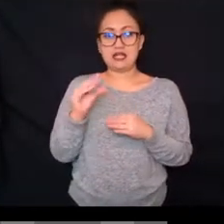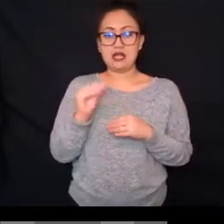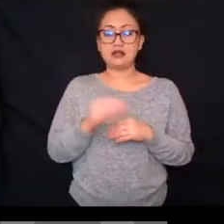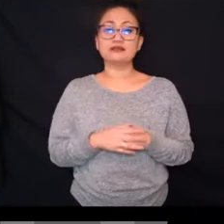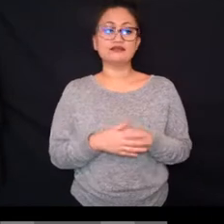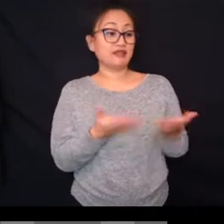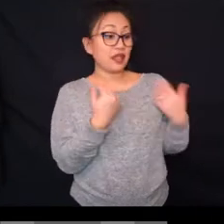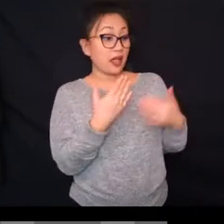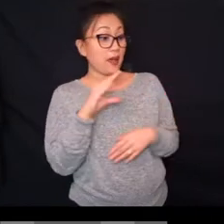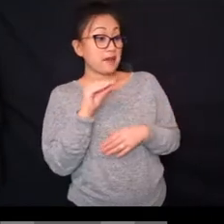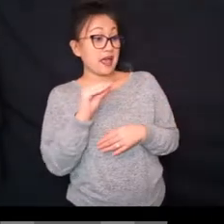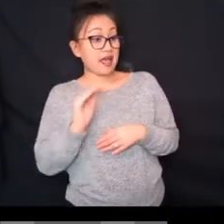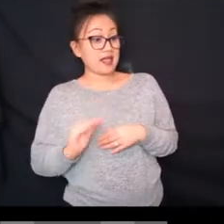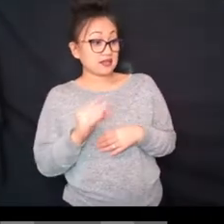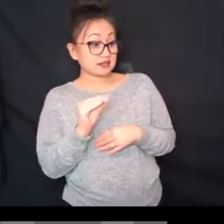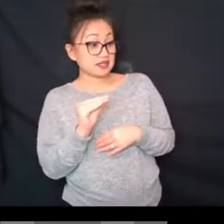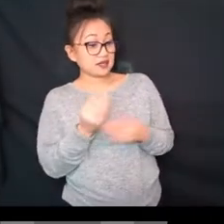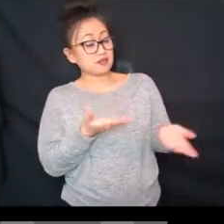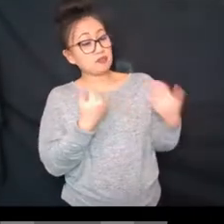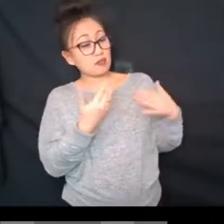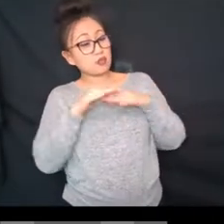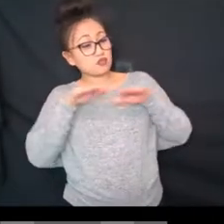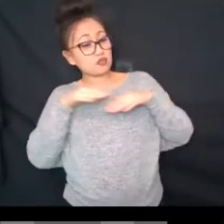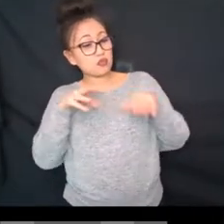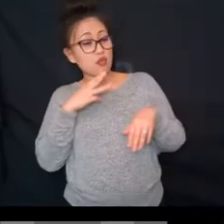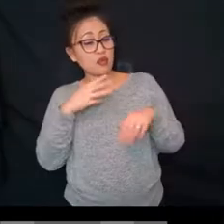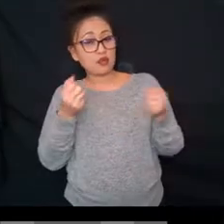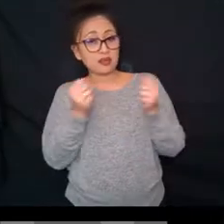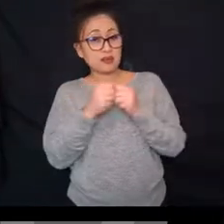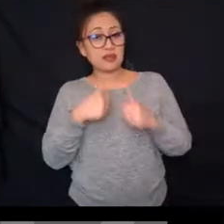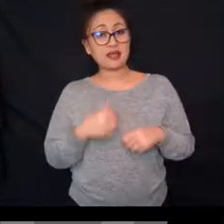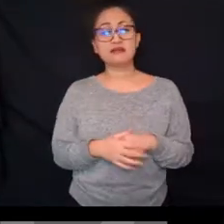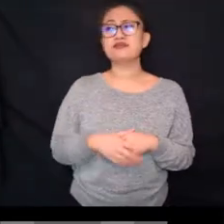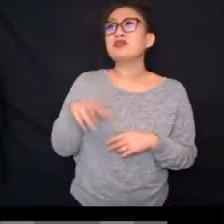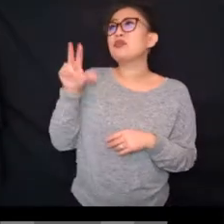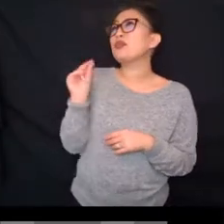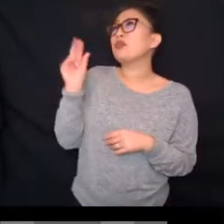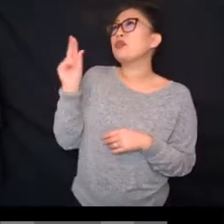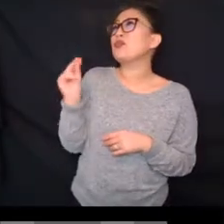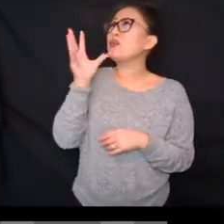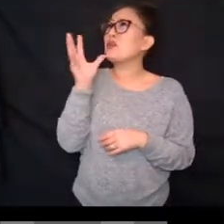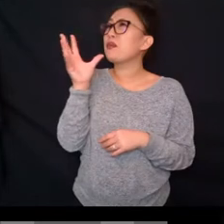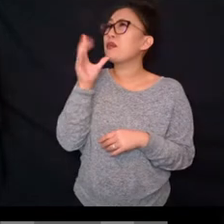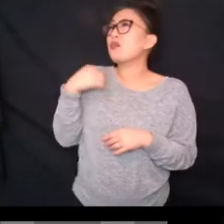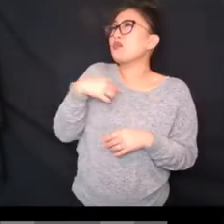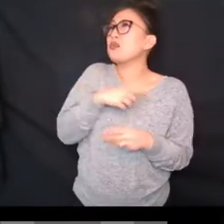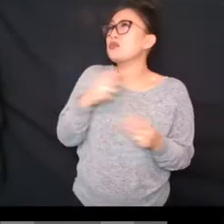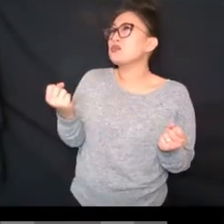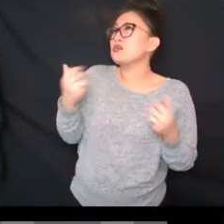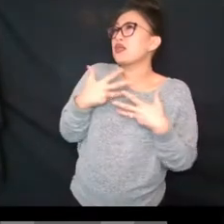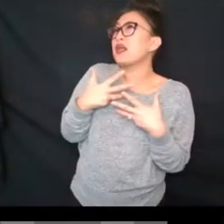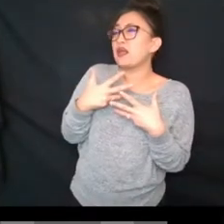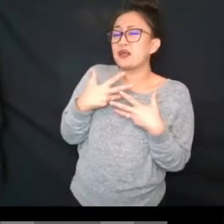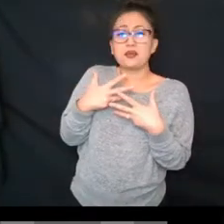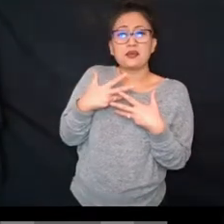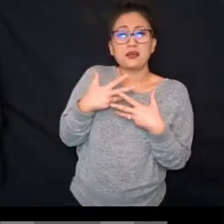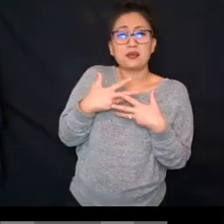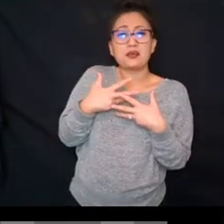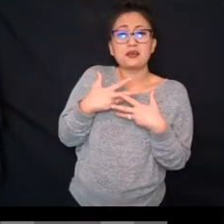called again. Paddle on the water with me. No, Mama, no. We're too scared, cried